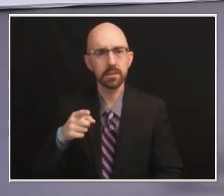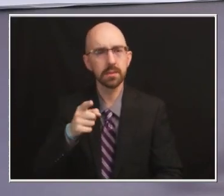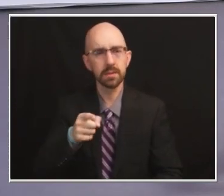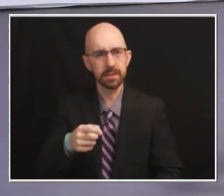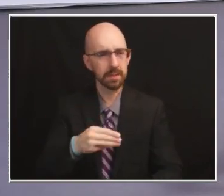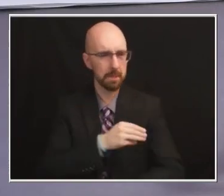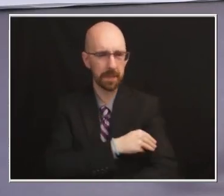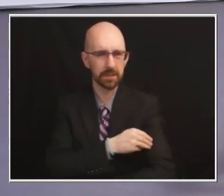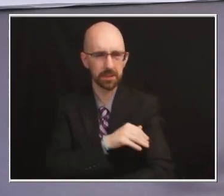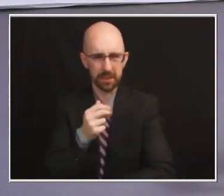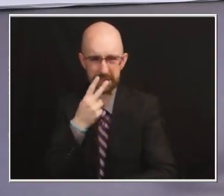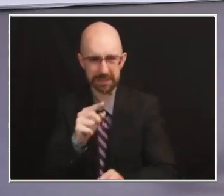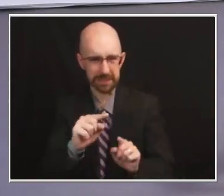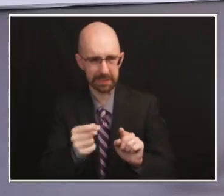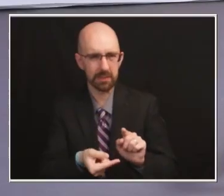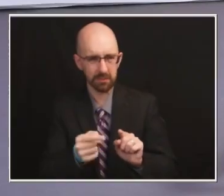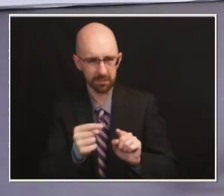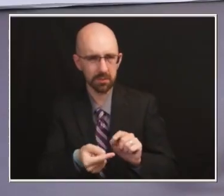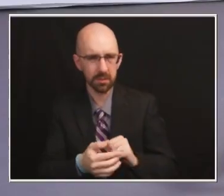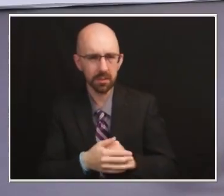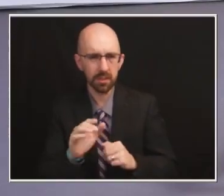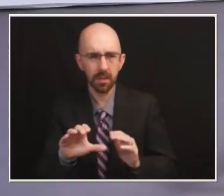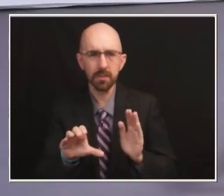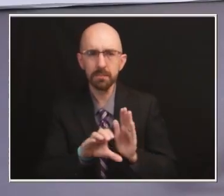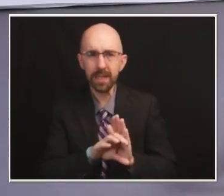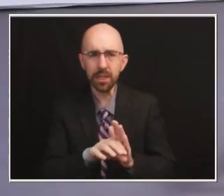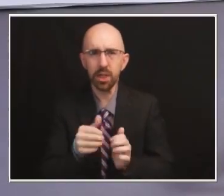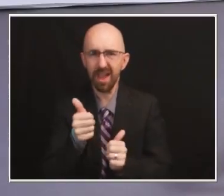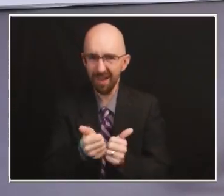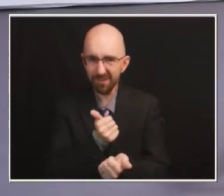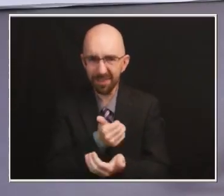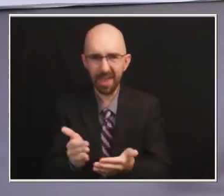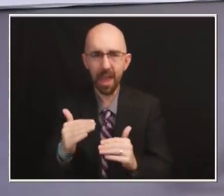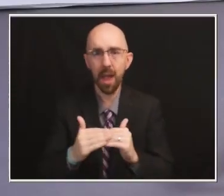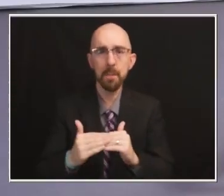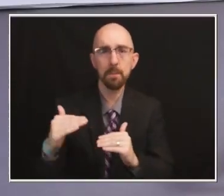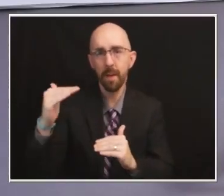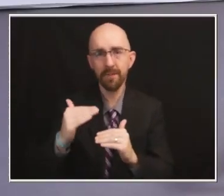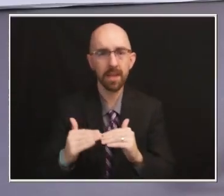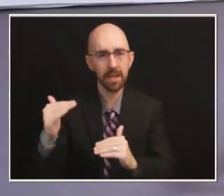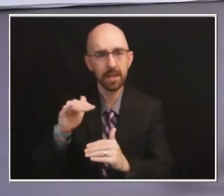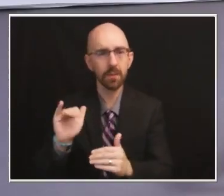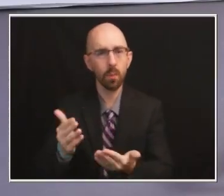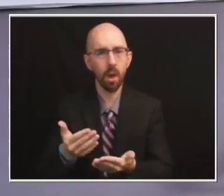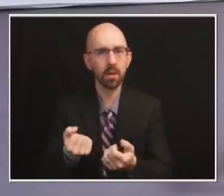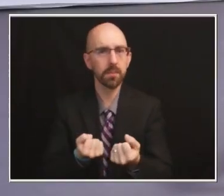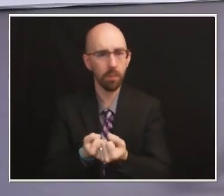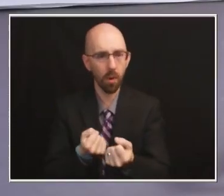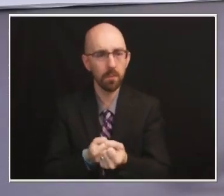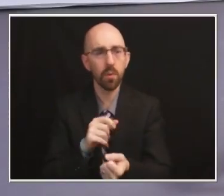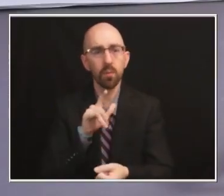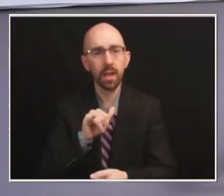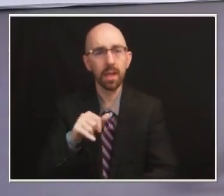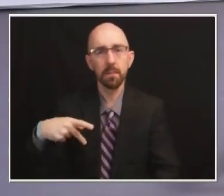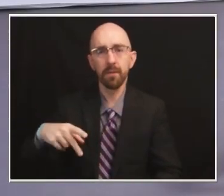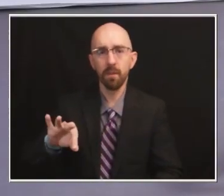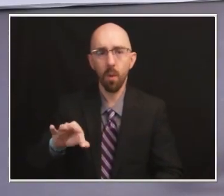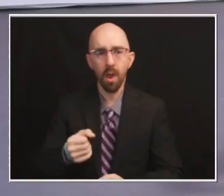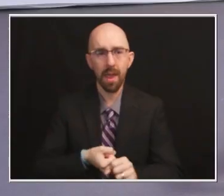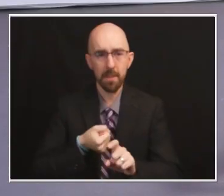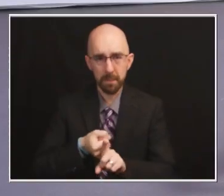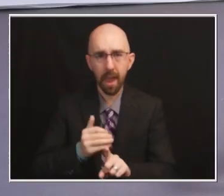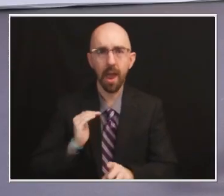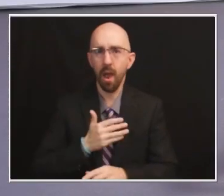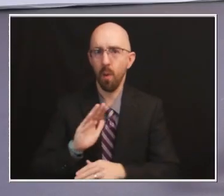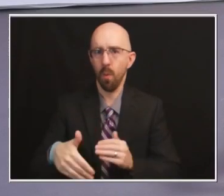and so you can picture everything above it is what's supported, but really the pelvic floor impacts our entire body. It's